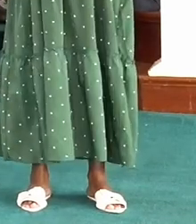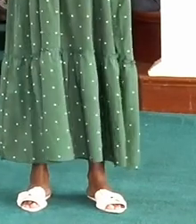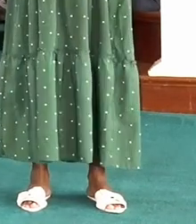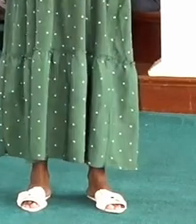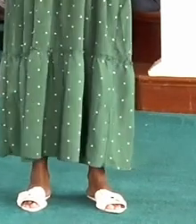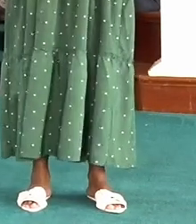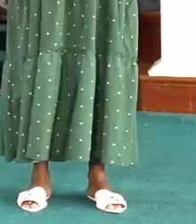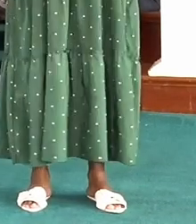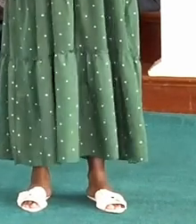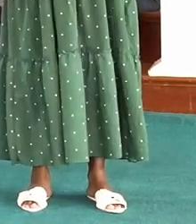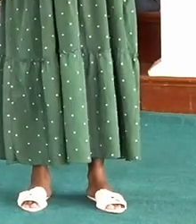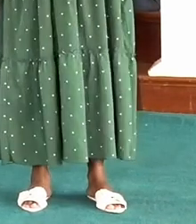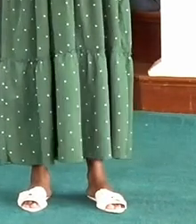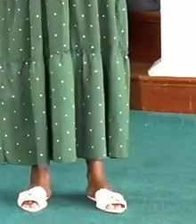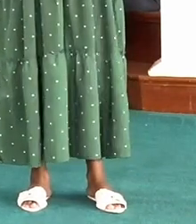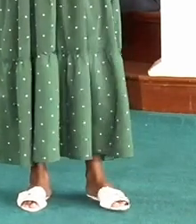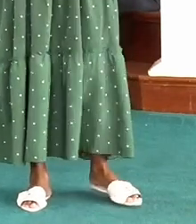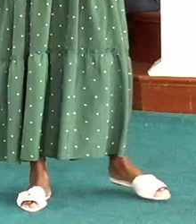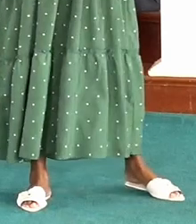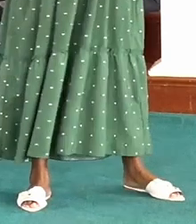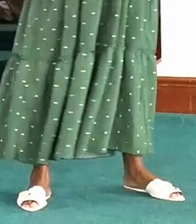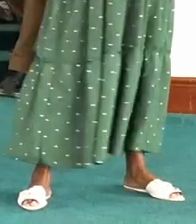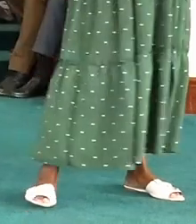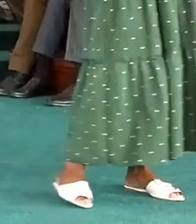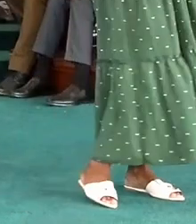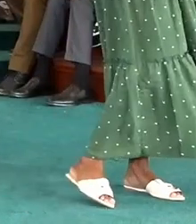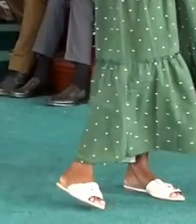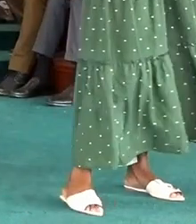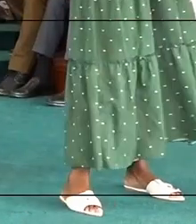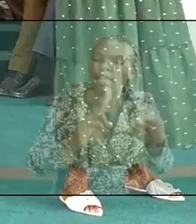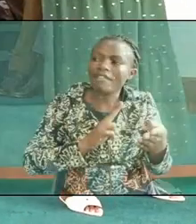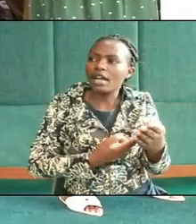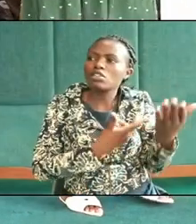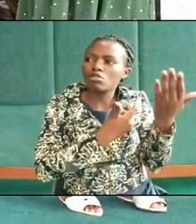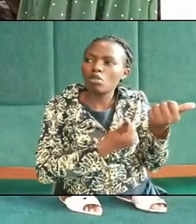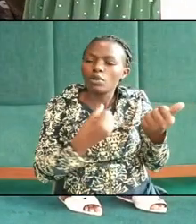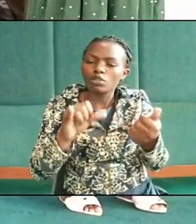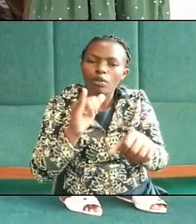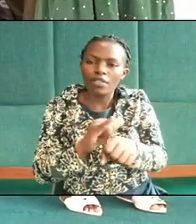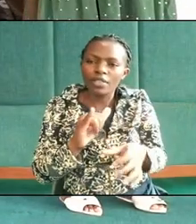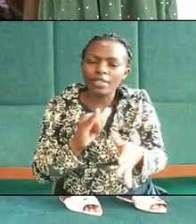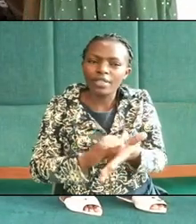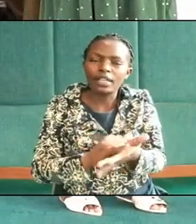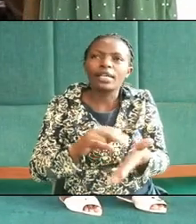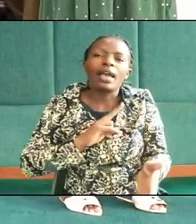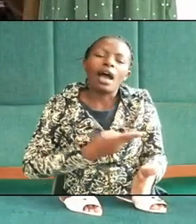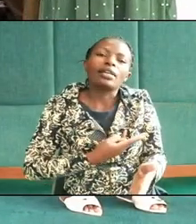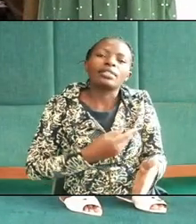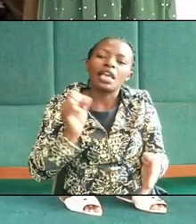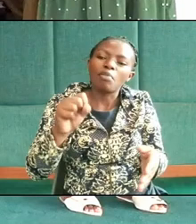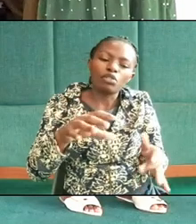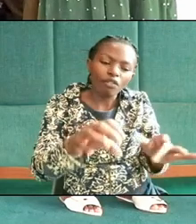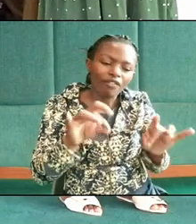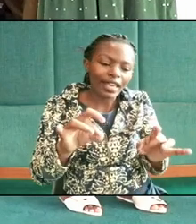hope. If times are going to be troublesome, then God is going to give us hope so that we will be able to find comfort in him.